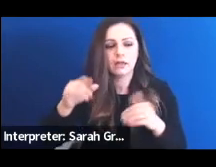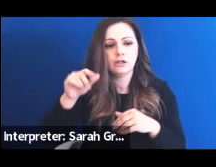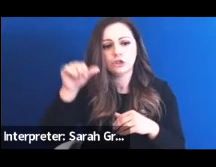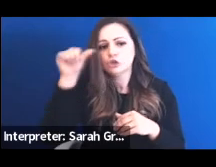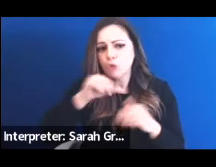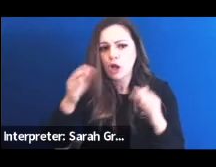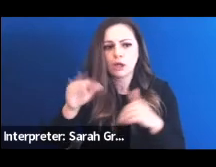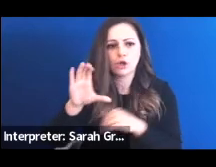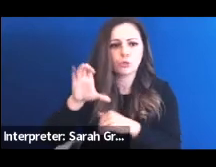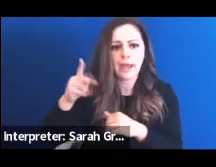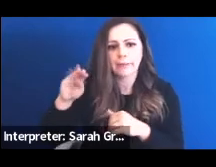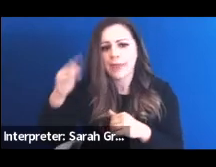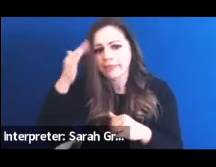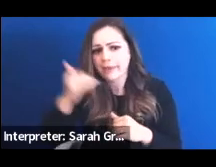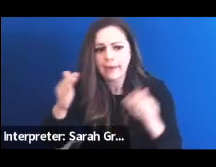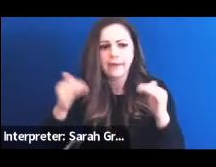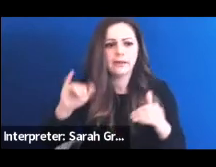head, chronic relapser.